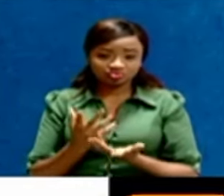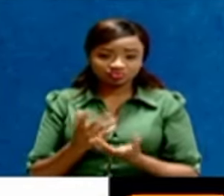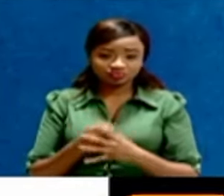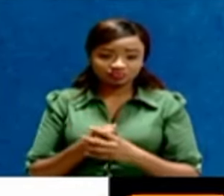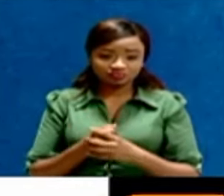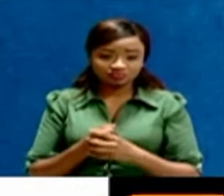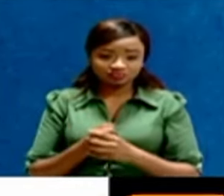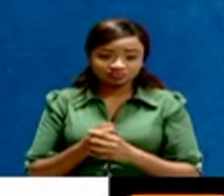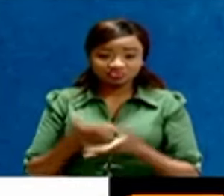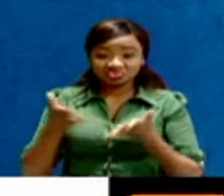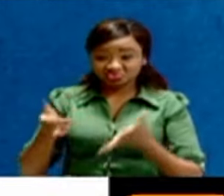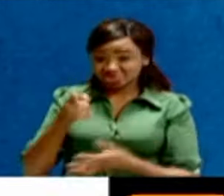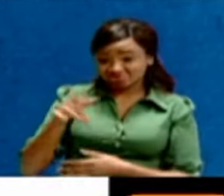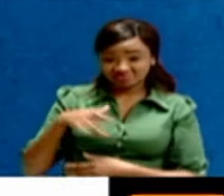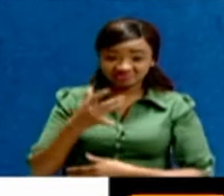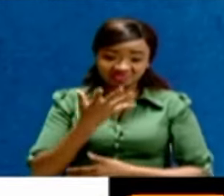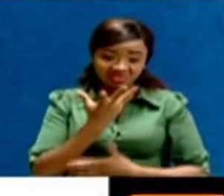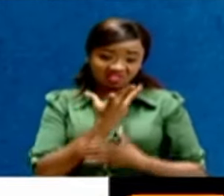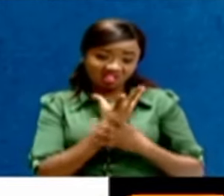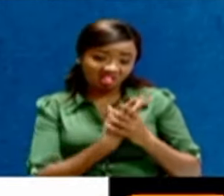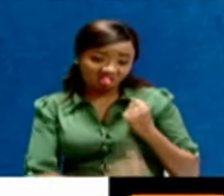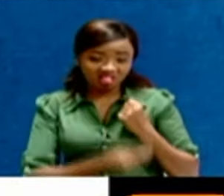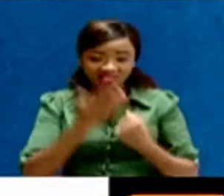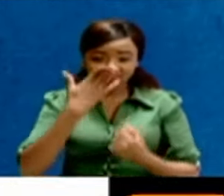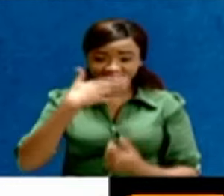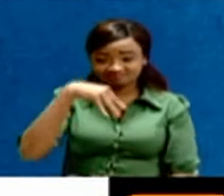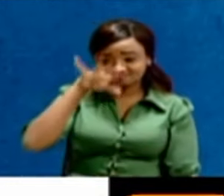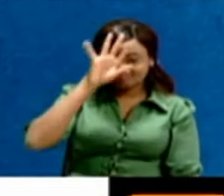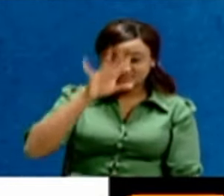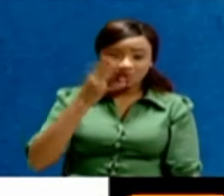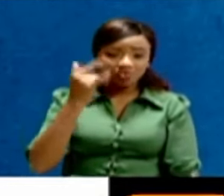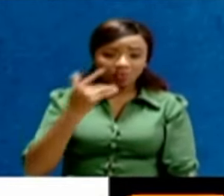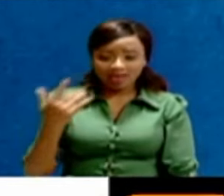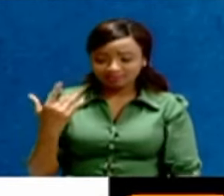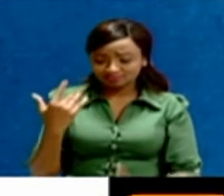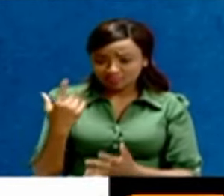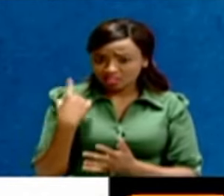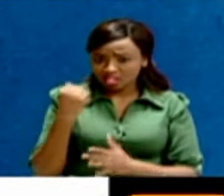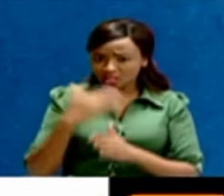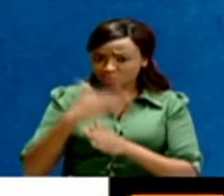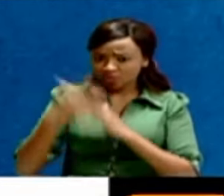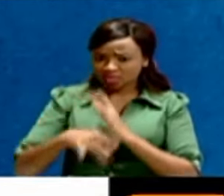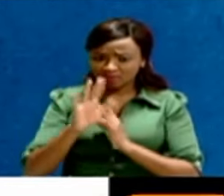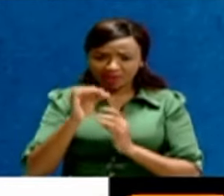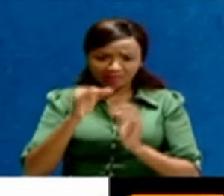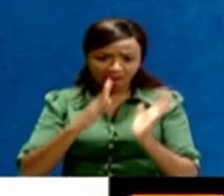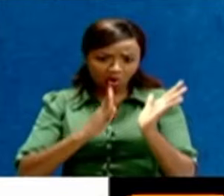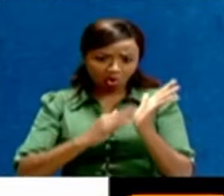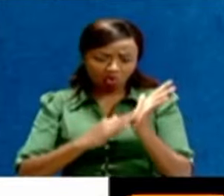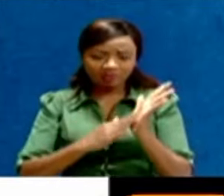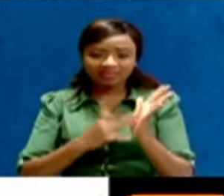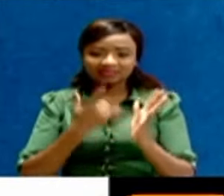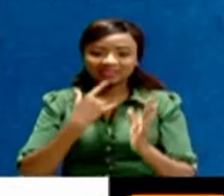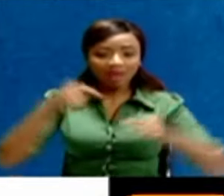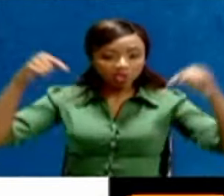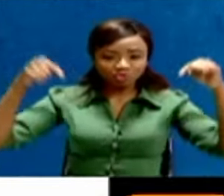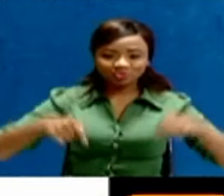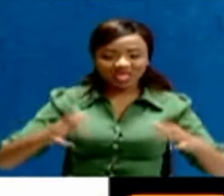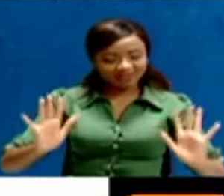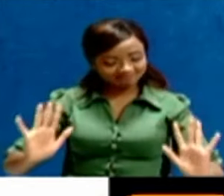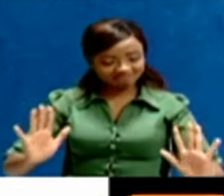a disappointing day. And taking it back to some of the comments you made over the weekend where, in your view, today was do or